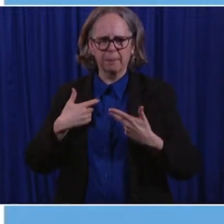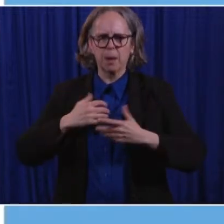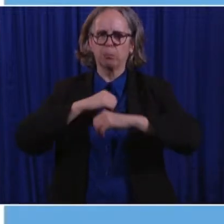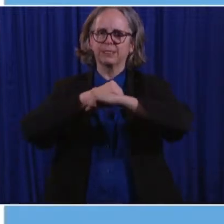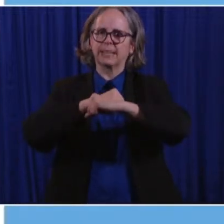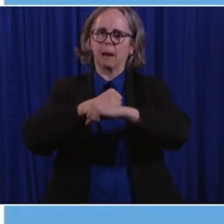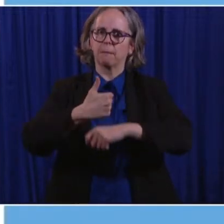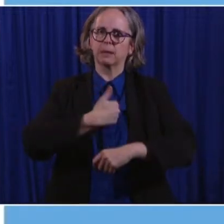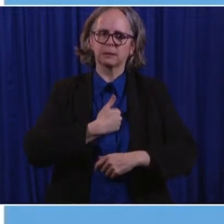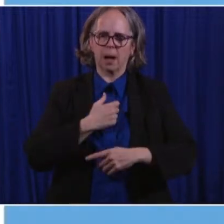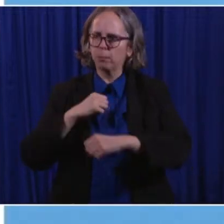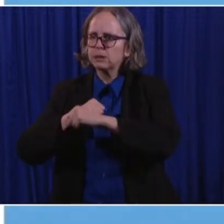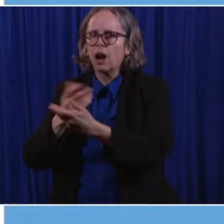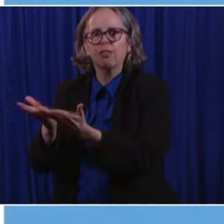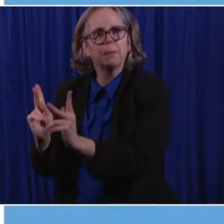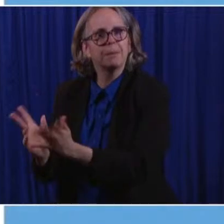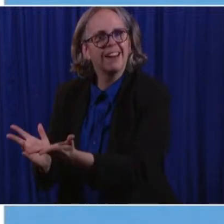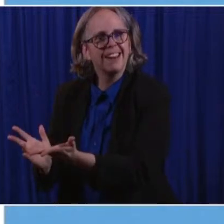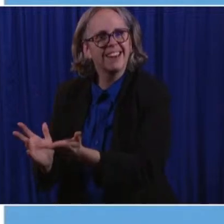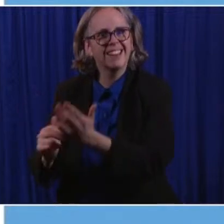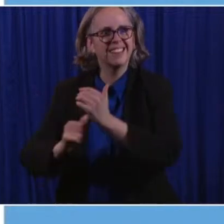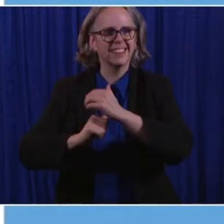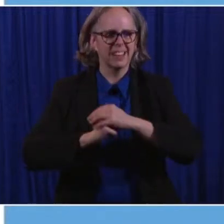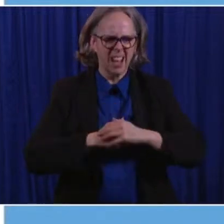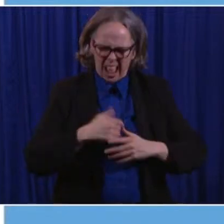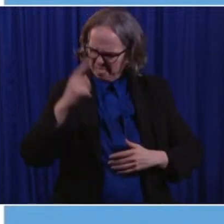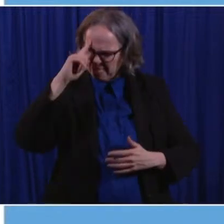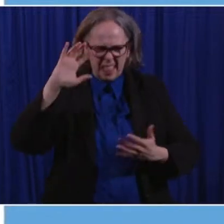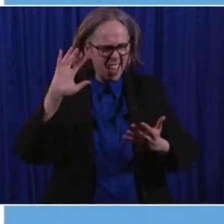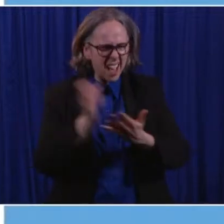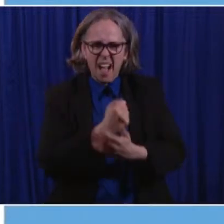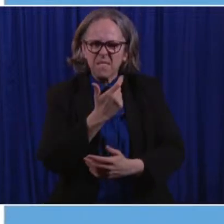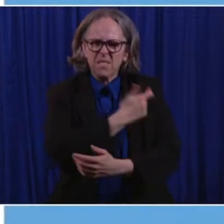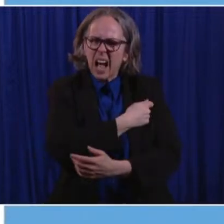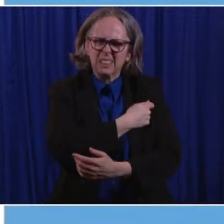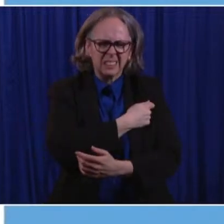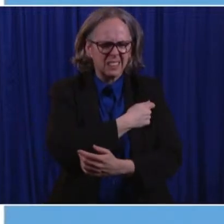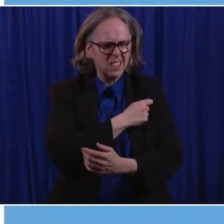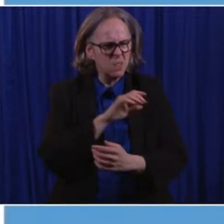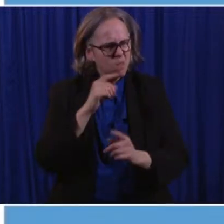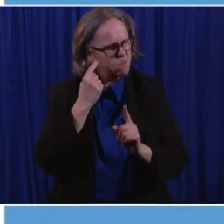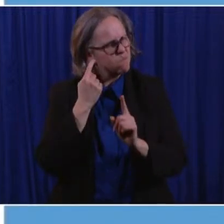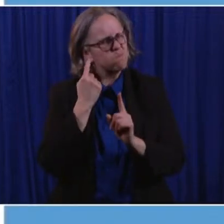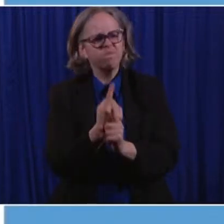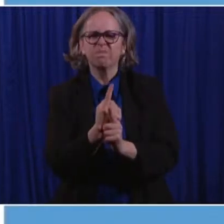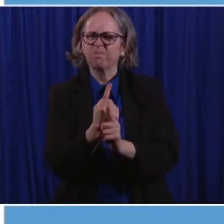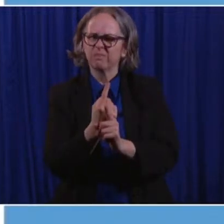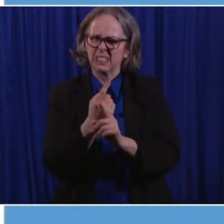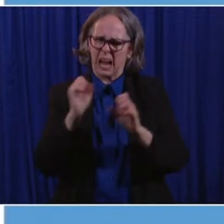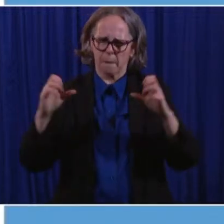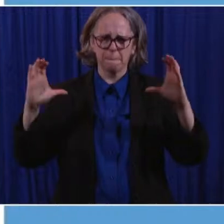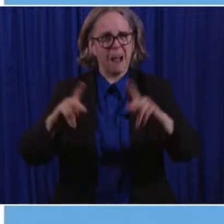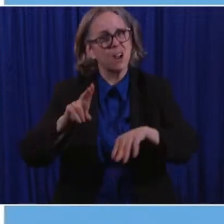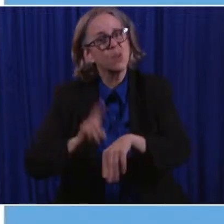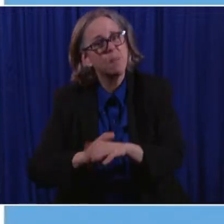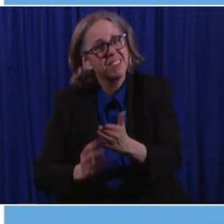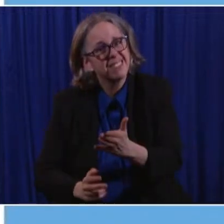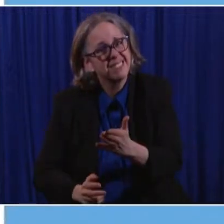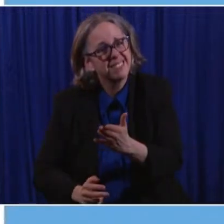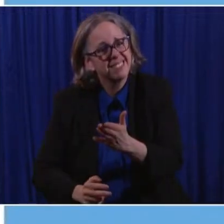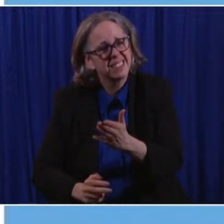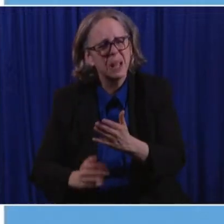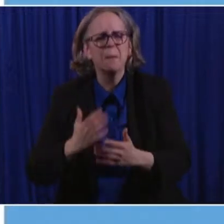I think getting the vaccine is the only way to get Ohio back to normal. Please get the COVID vaccine.